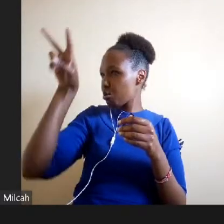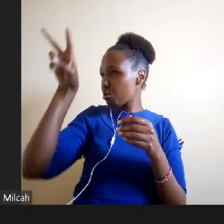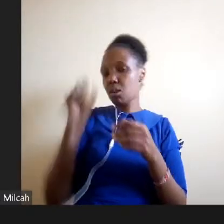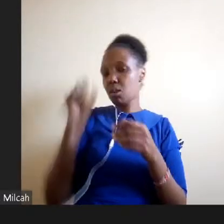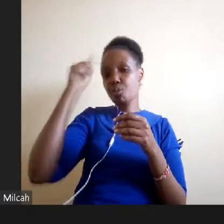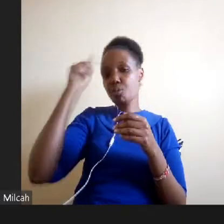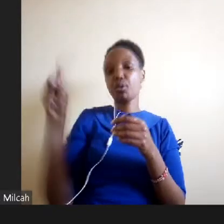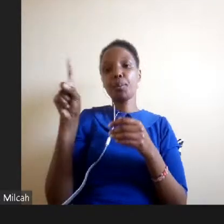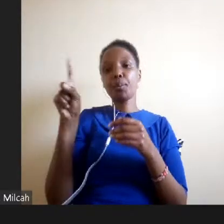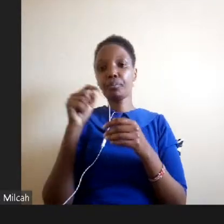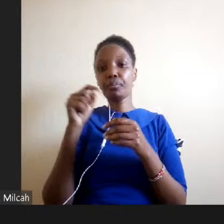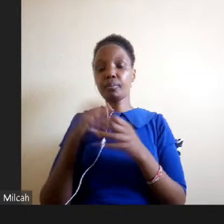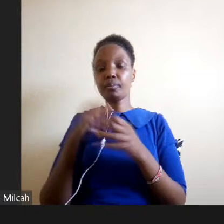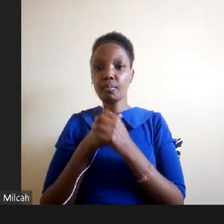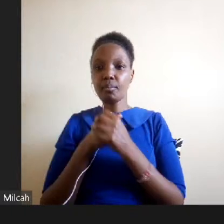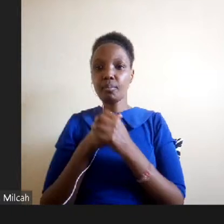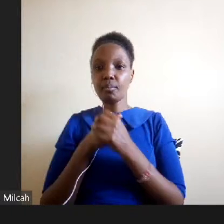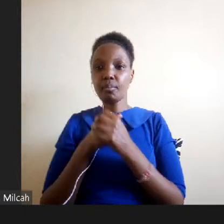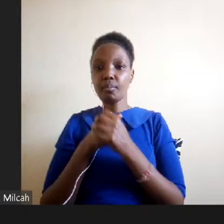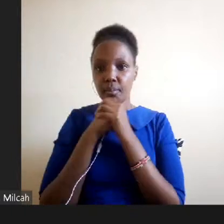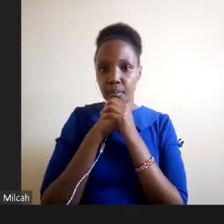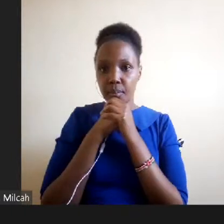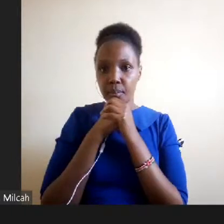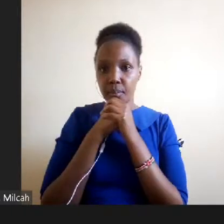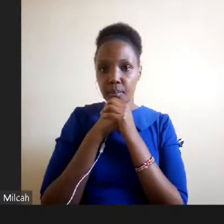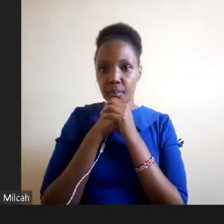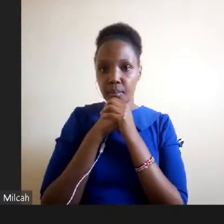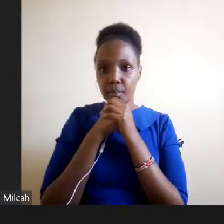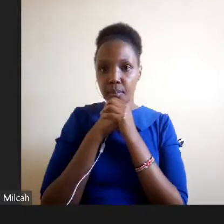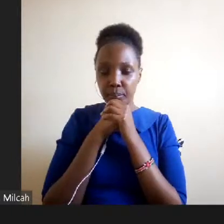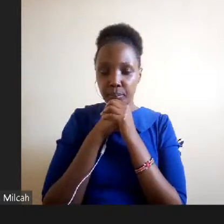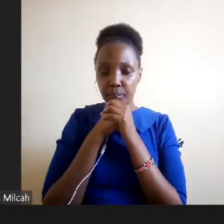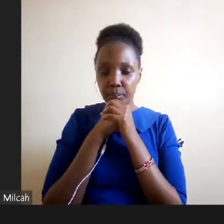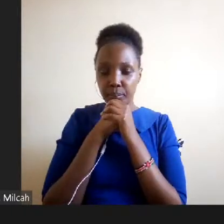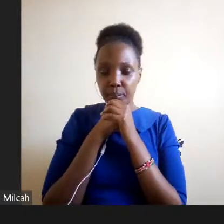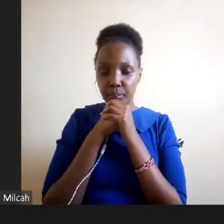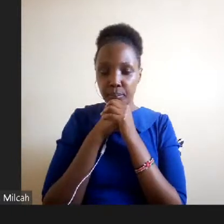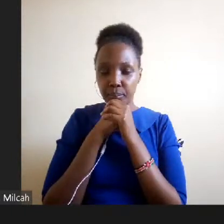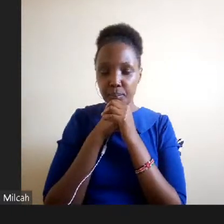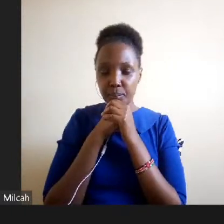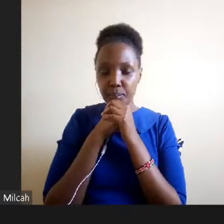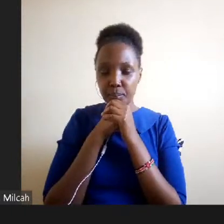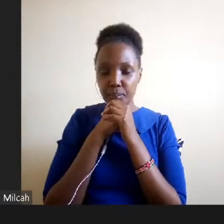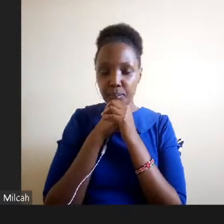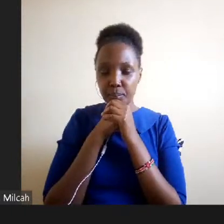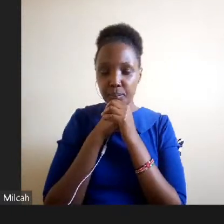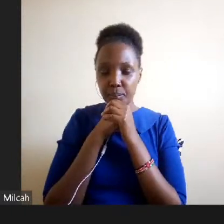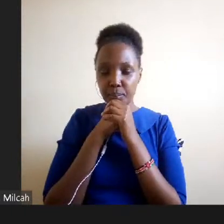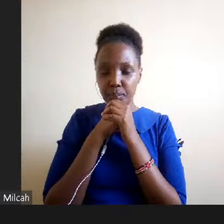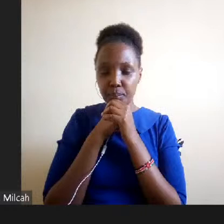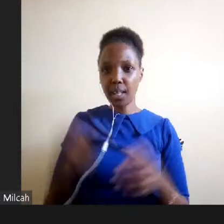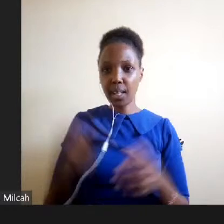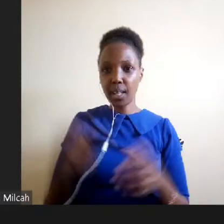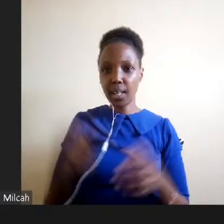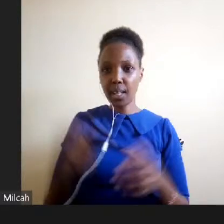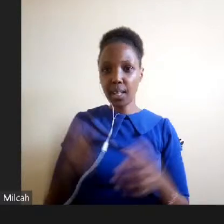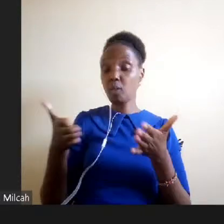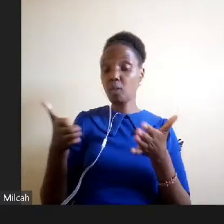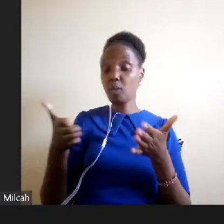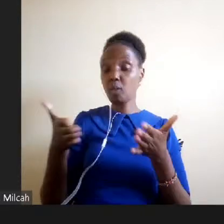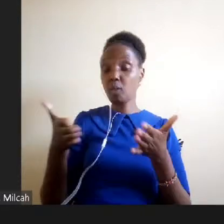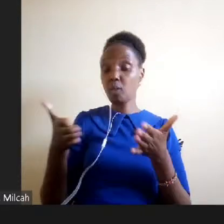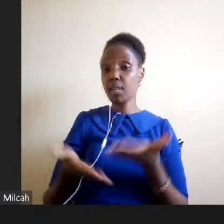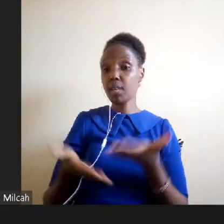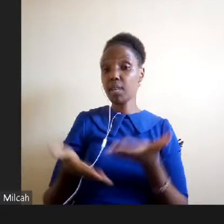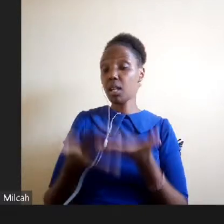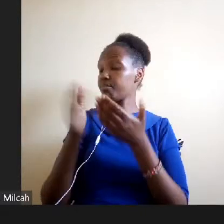also doing grooming, and the kind of also information that they're really relaying out there. And it is up to us to actually go online, search